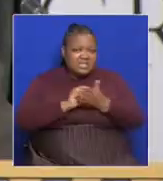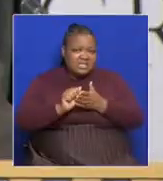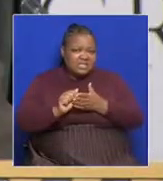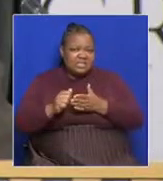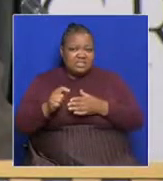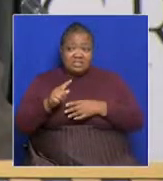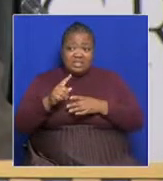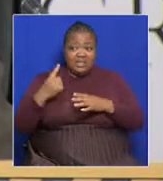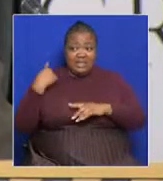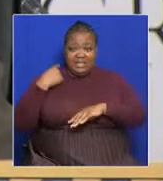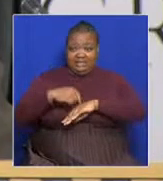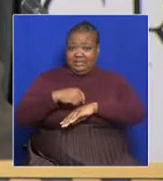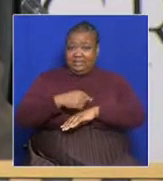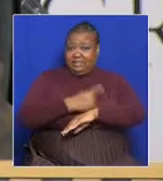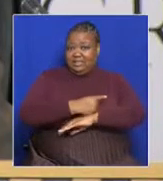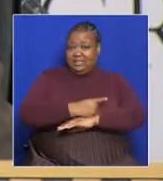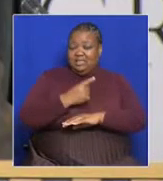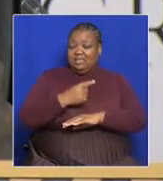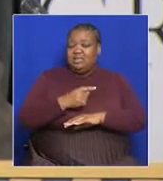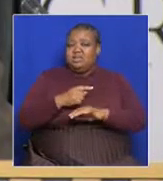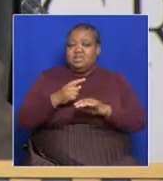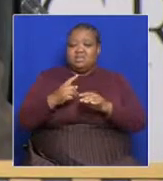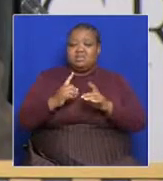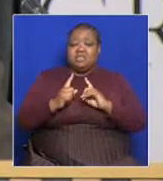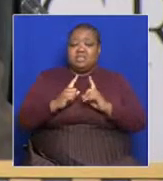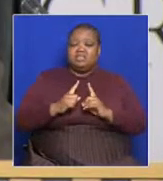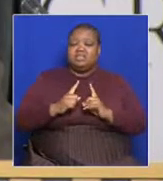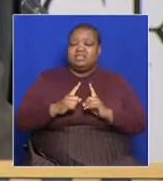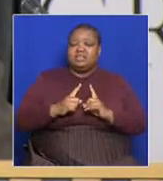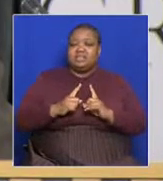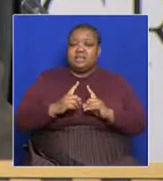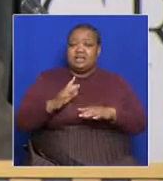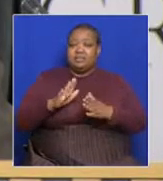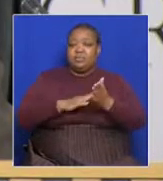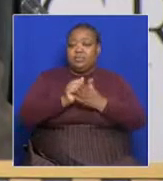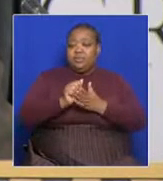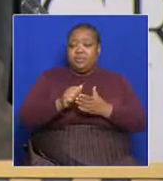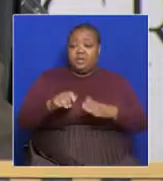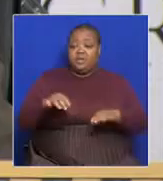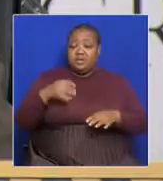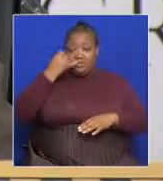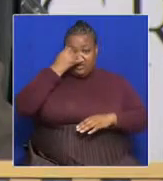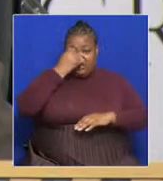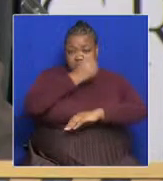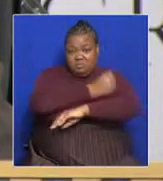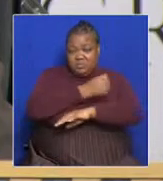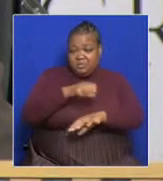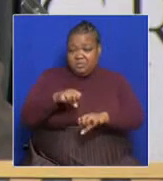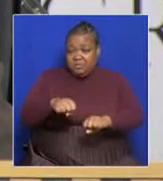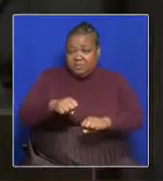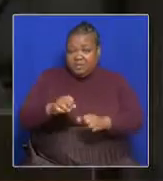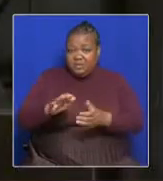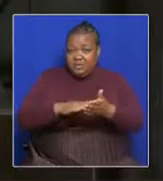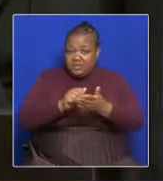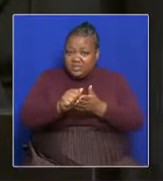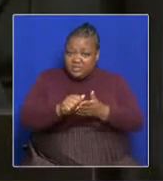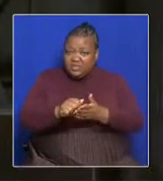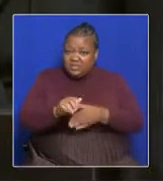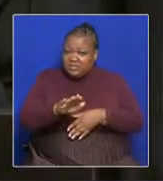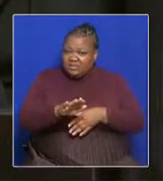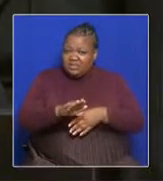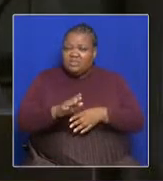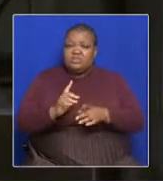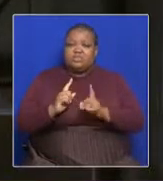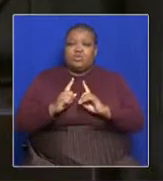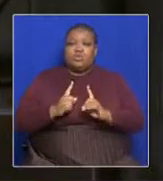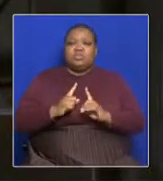you have a lot of explaining to do why the day after the seizure you are talking about destruction. So your engagement with Kuzwayo must